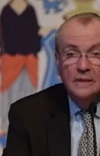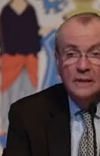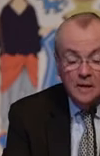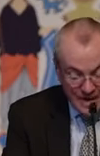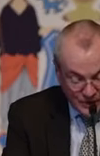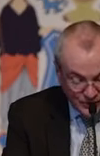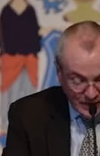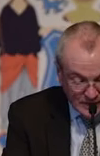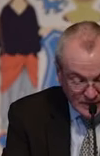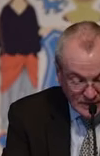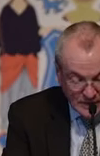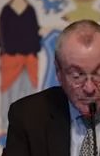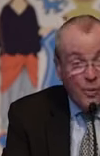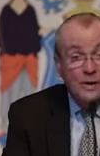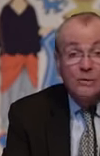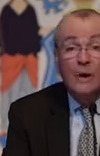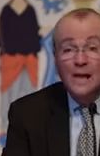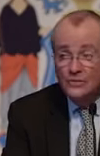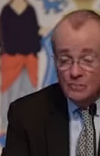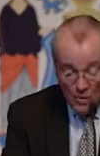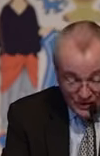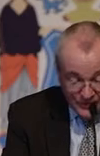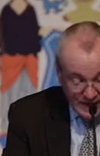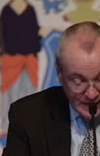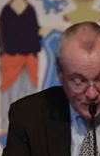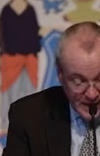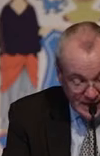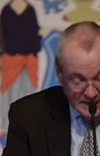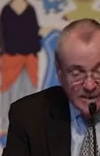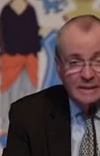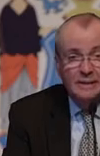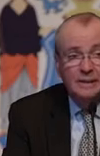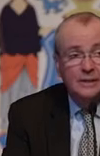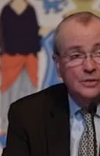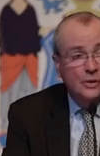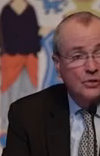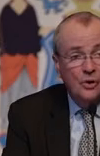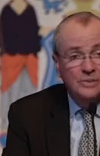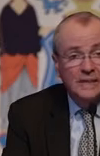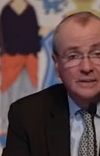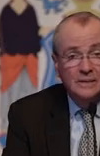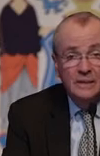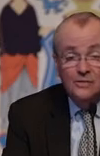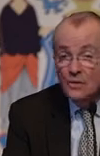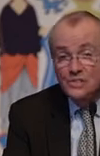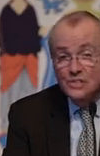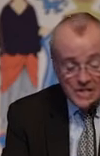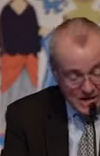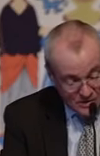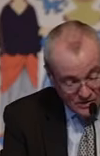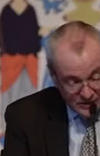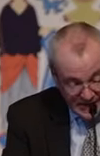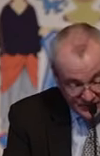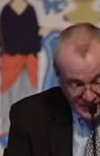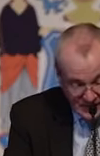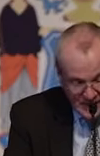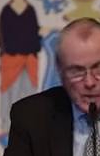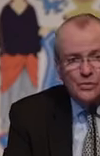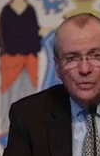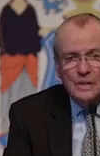Morristown Medical Center. Born and raised in Morristown, he remained committed to his hometown for his entire